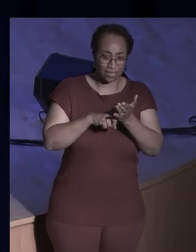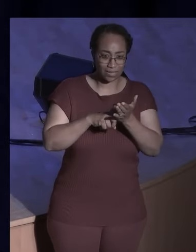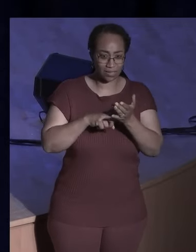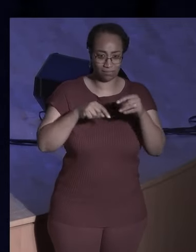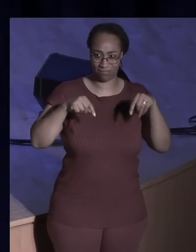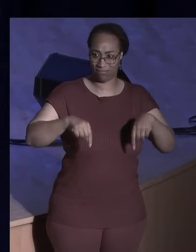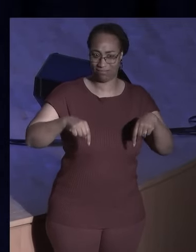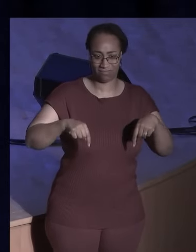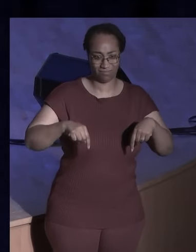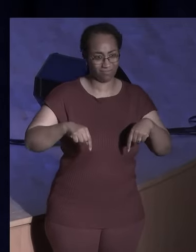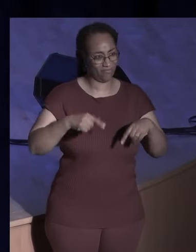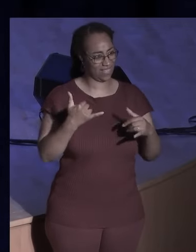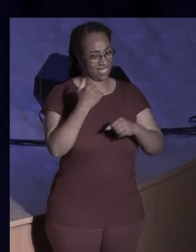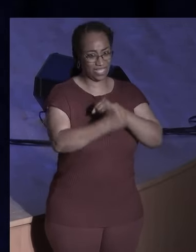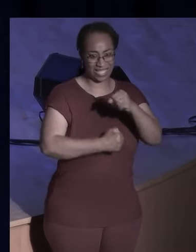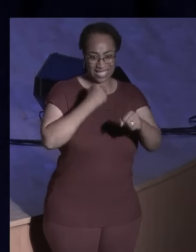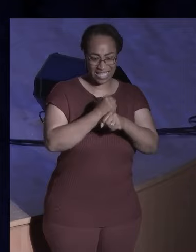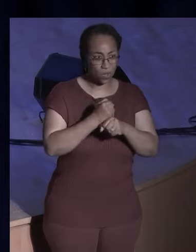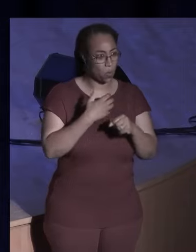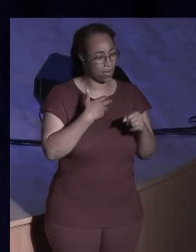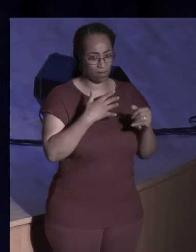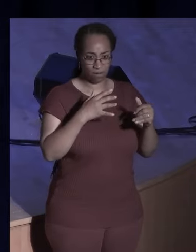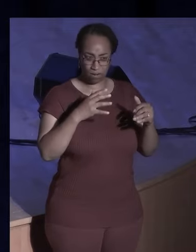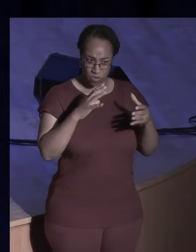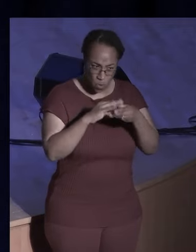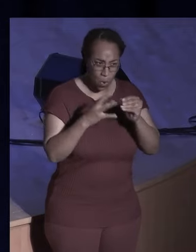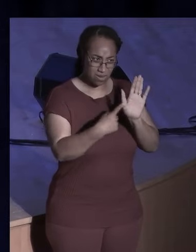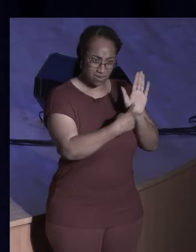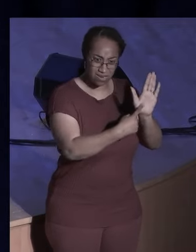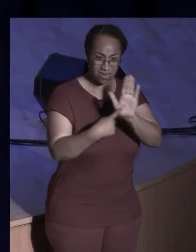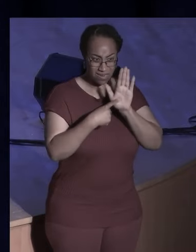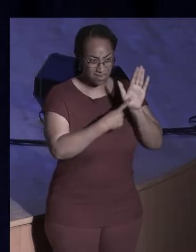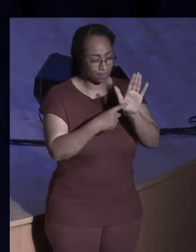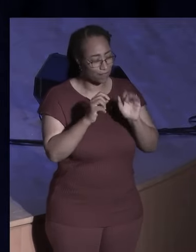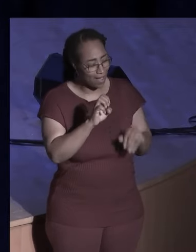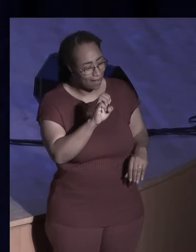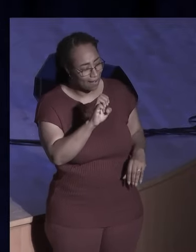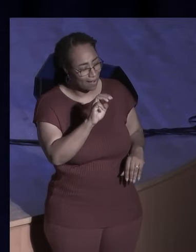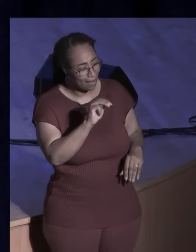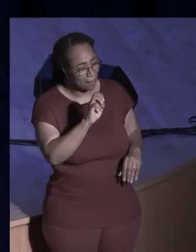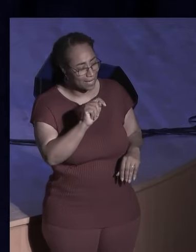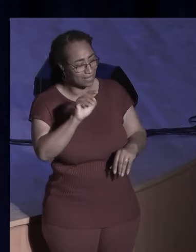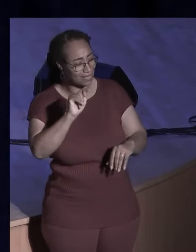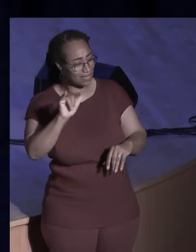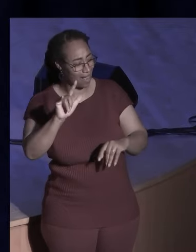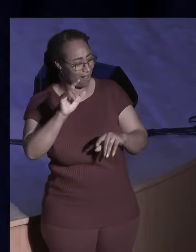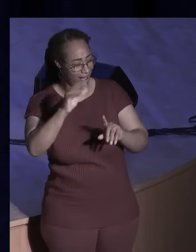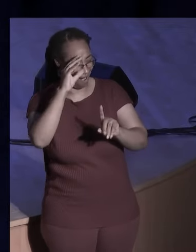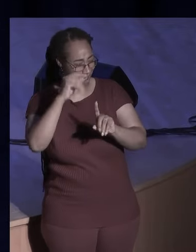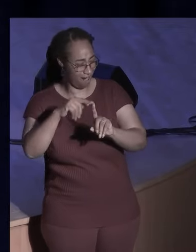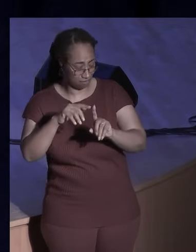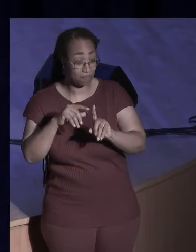through the eyes of the women who have shaped it. The executive order charges the National Park Service with undertaking